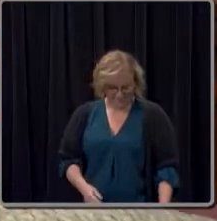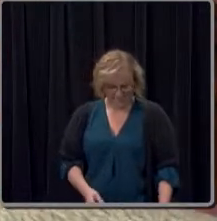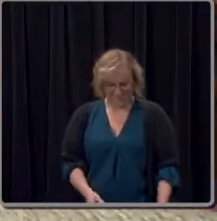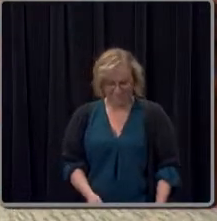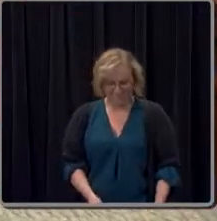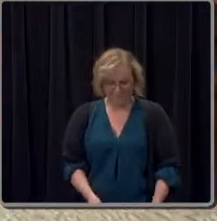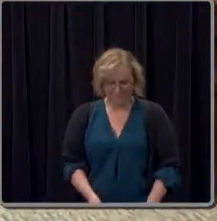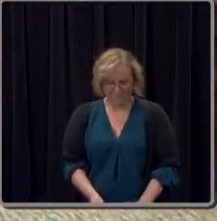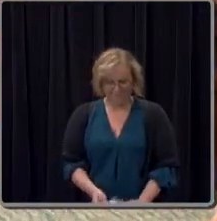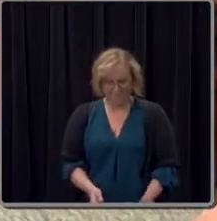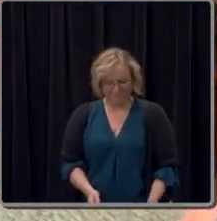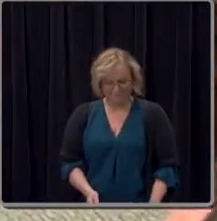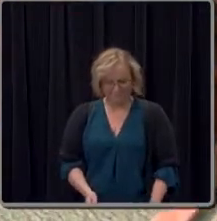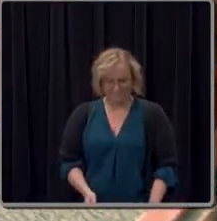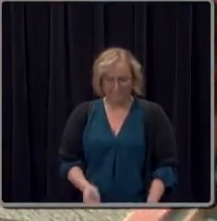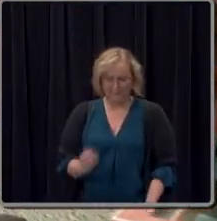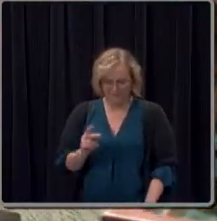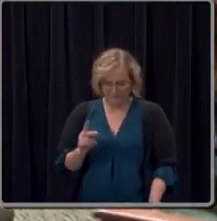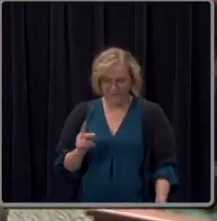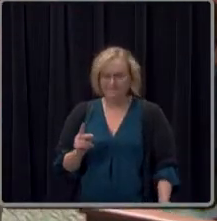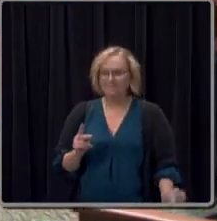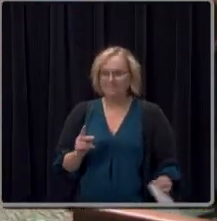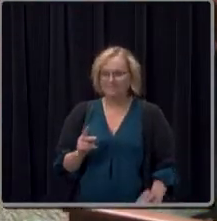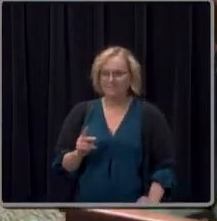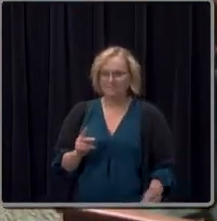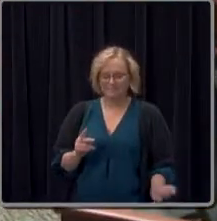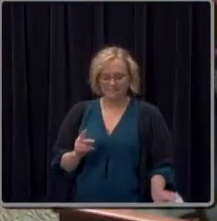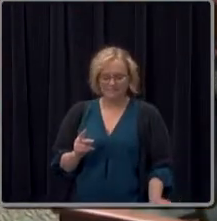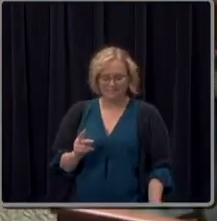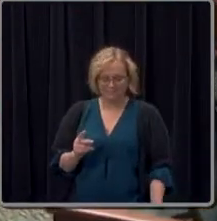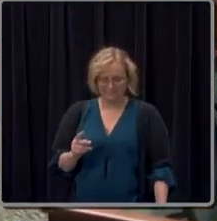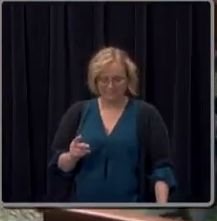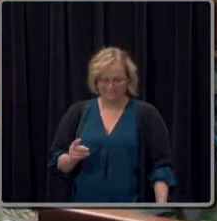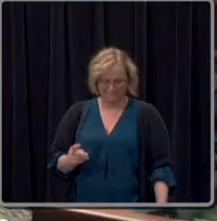Thank you. That concludes our many recognitions for the.